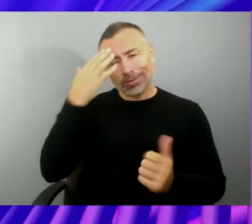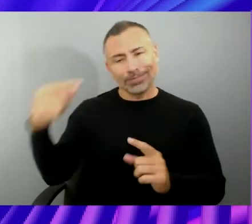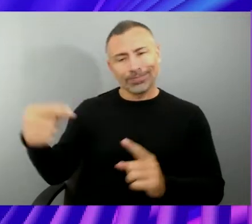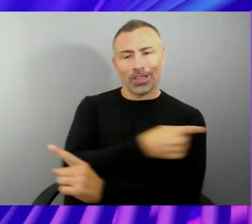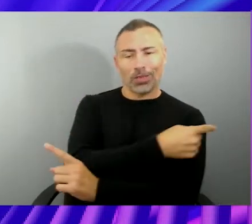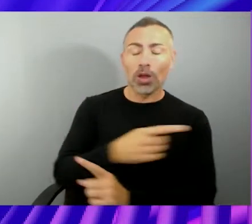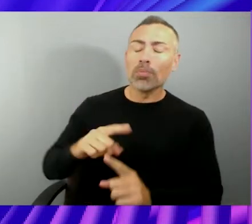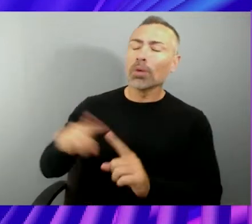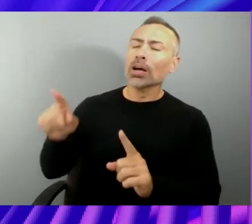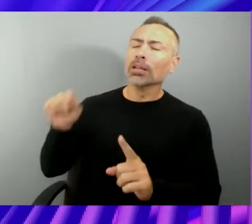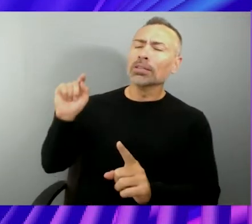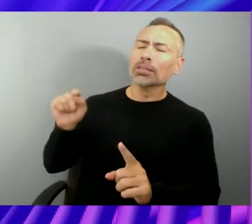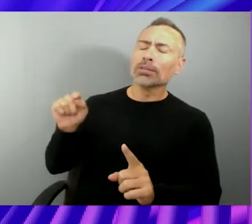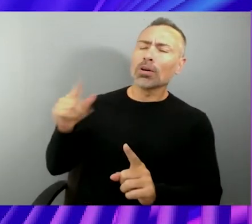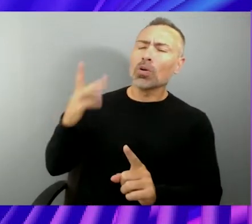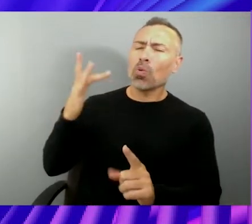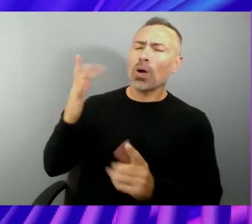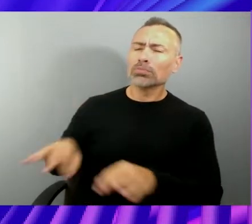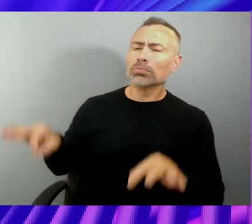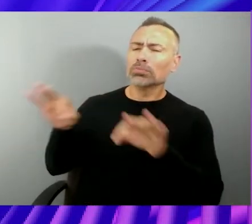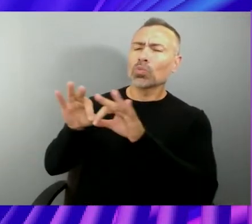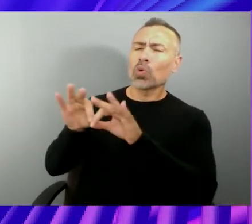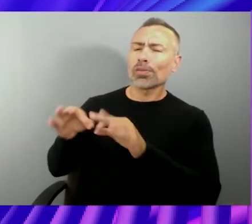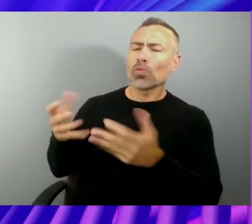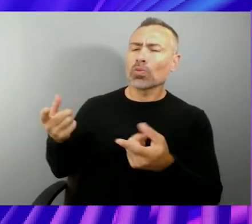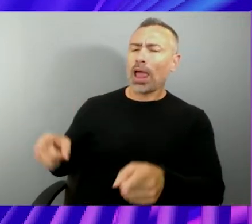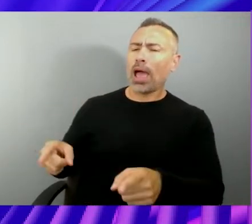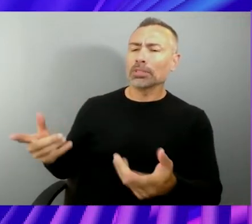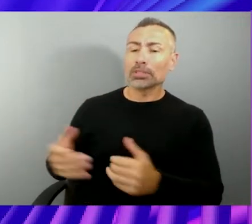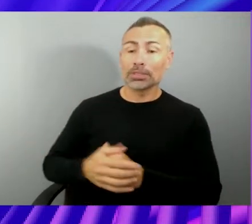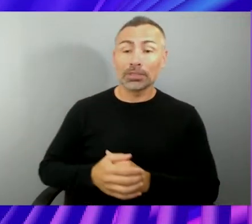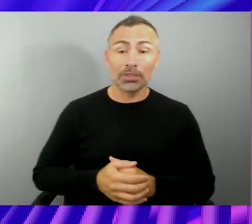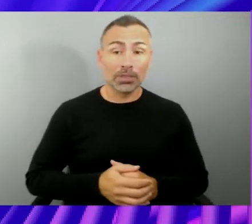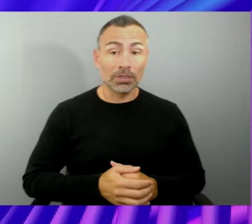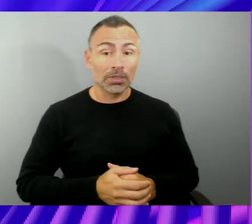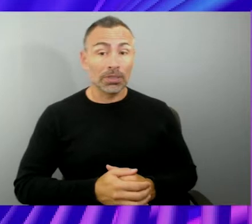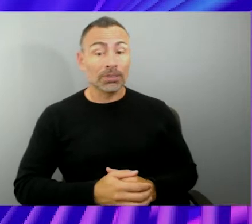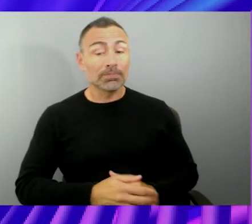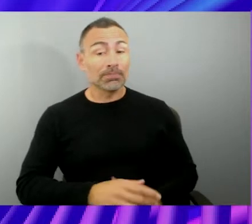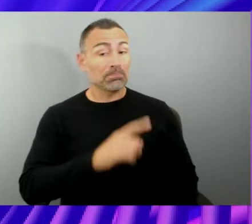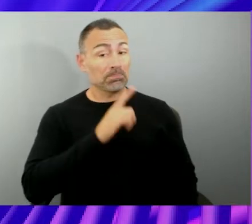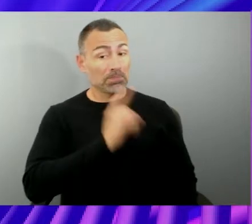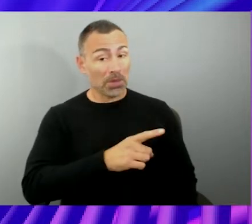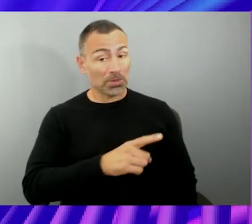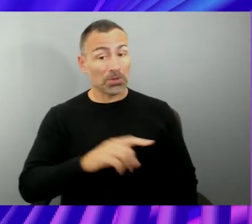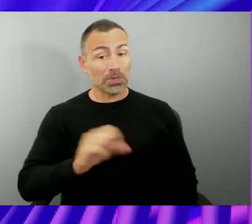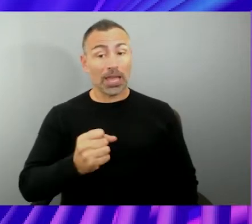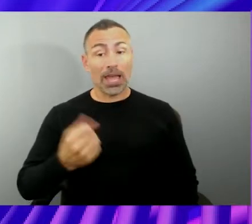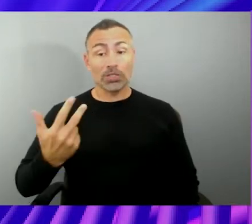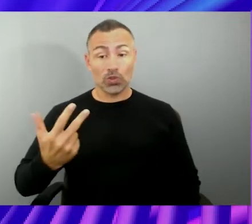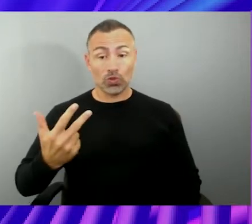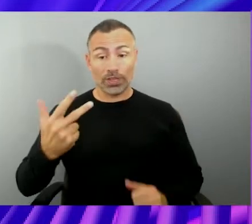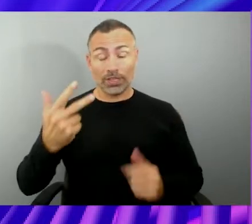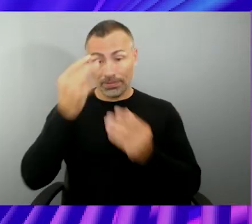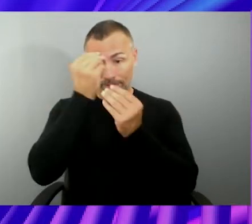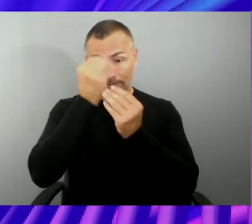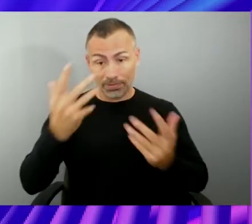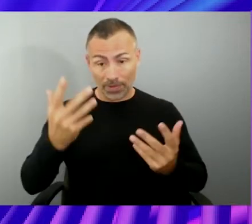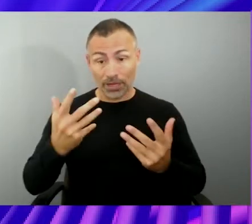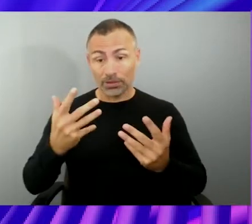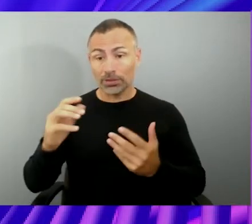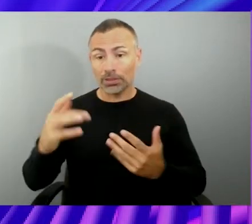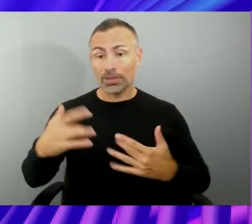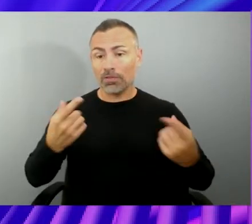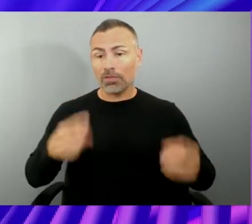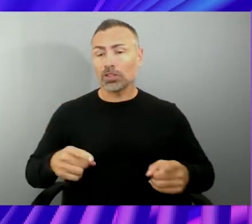diversion. Why is it important? What's it going to give them? Yeah, absolutely. So S3 data events, we talked about CloudTrail. CloudTrail is the API